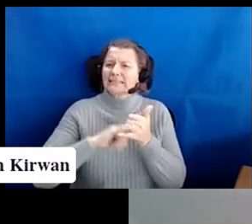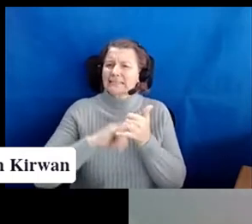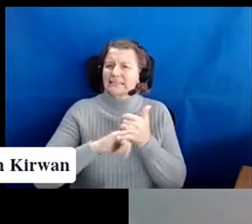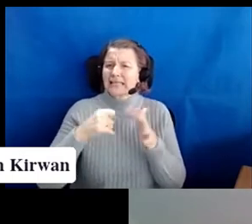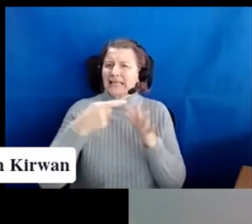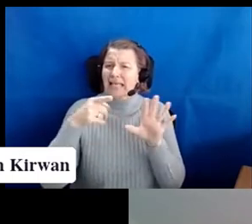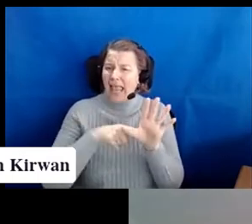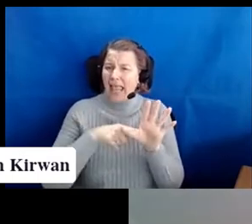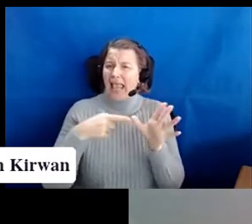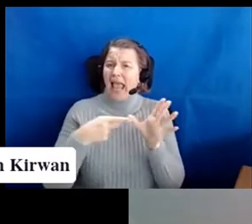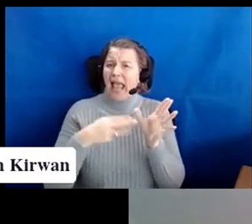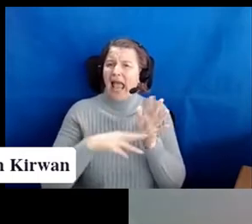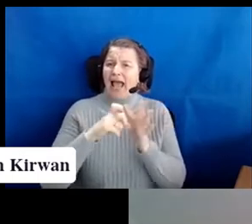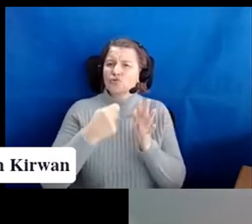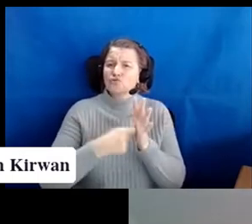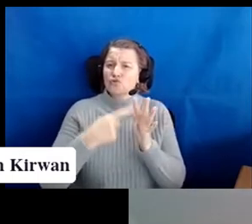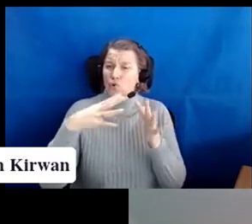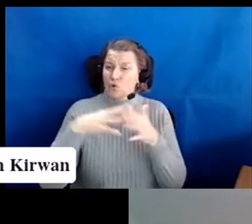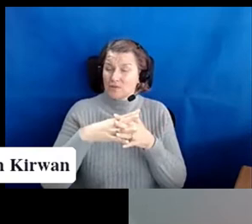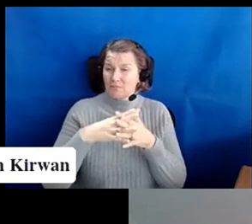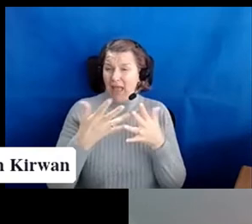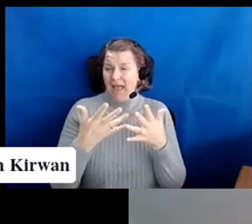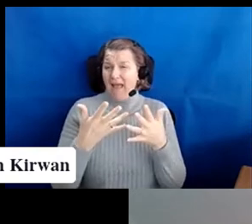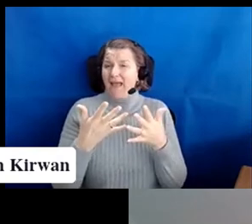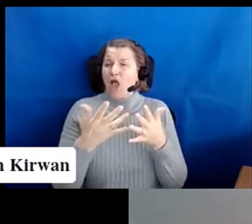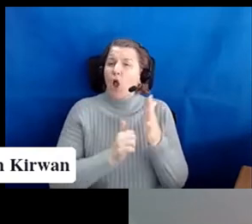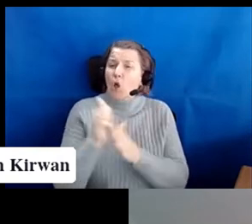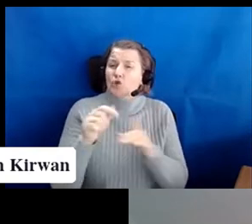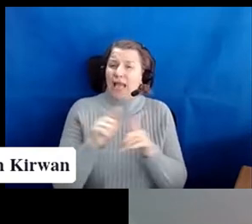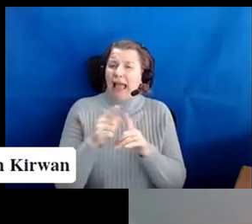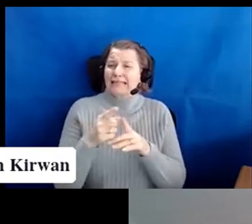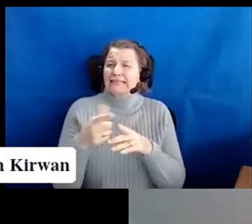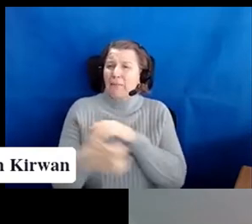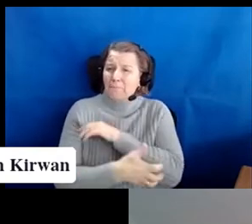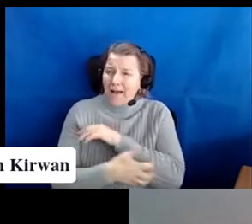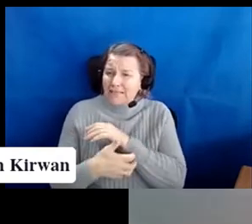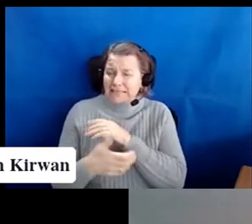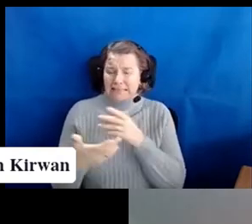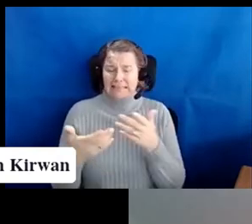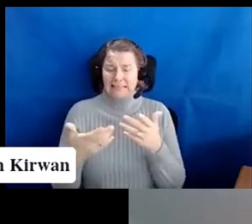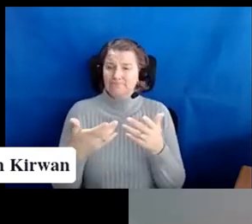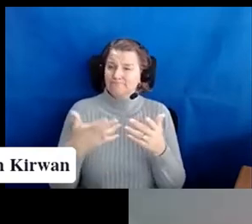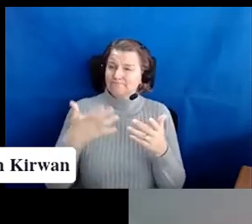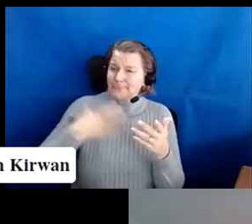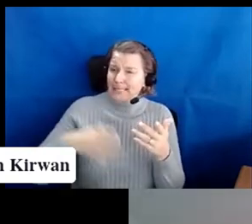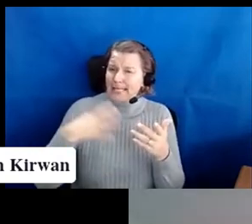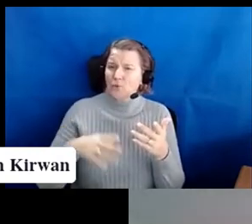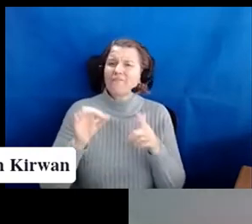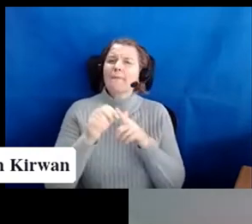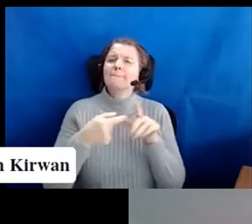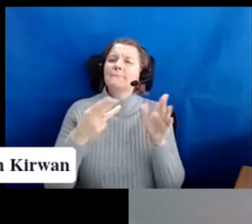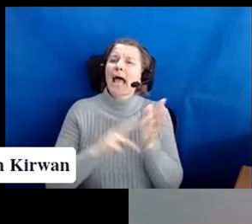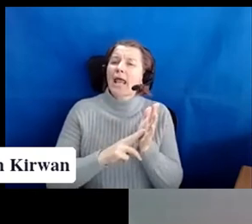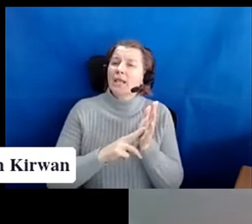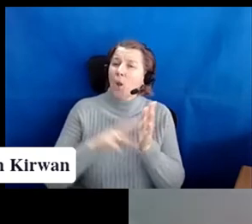Culture and Poverty. And some of the areas that it looked at were the need to have a Pan-Wales approach